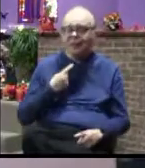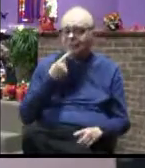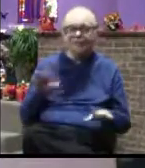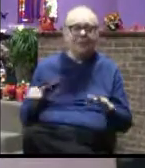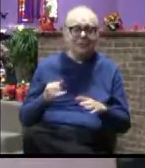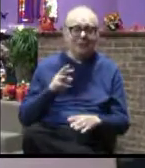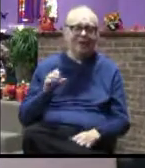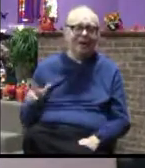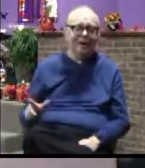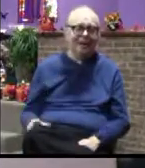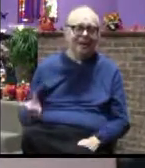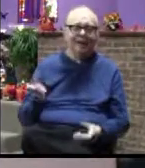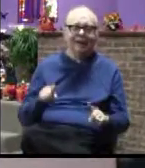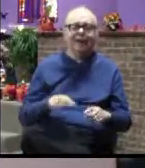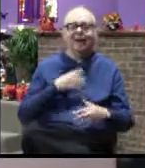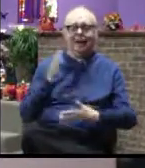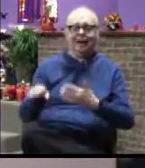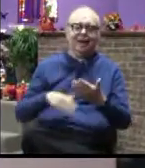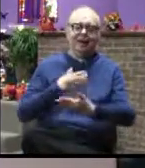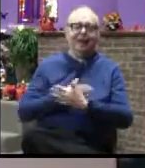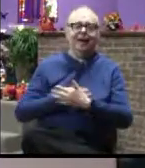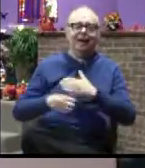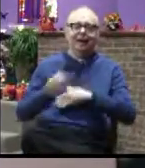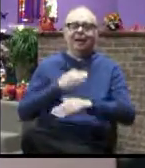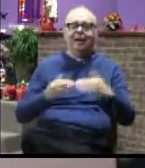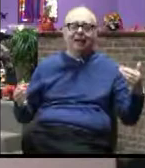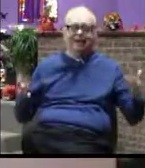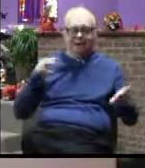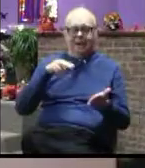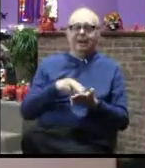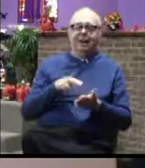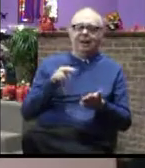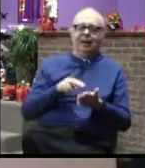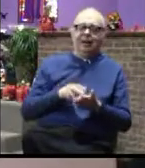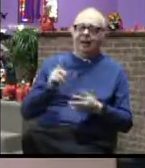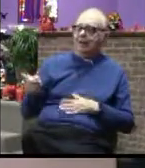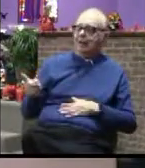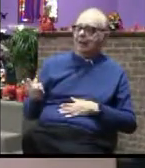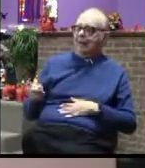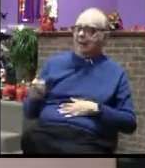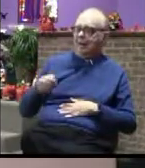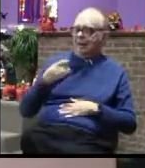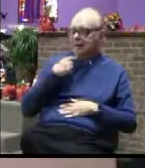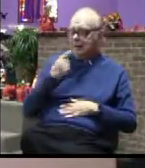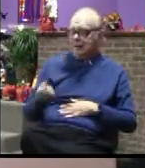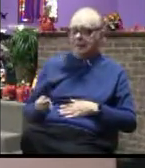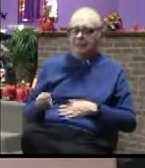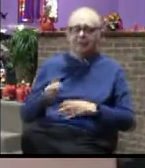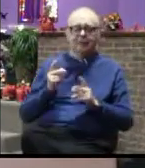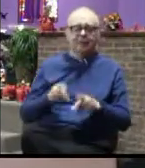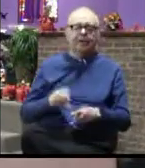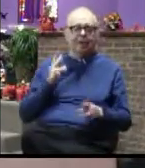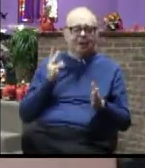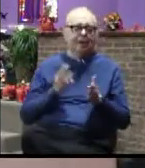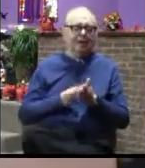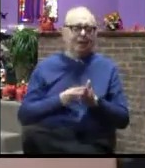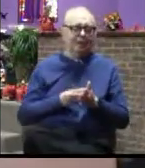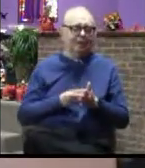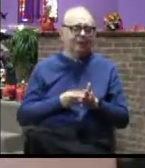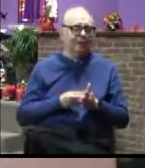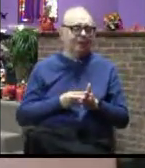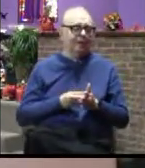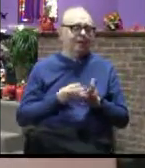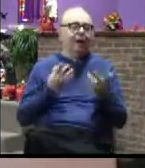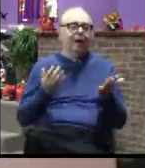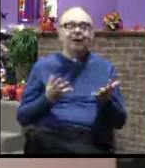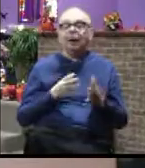I know. And when I get to heaven, you all are going to stand around and say, and God's going to say, have you got a witness? I'm going to turn around